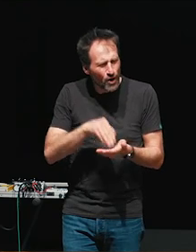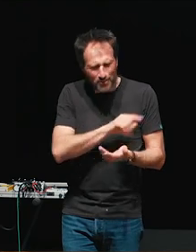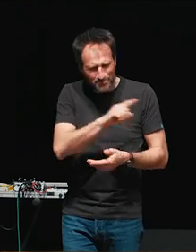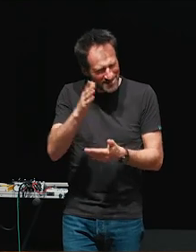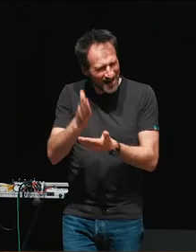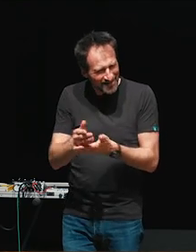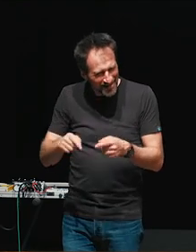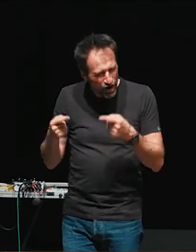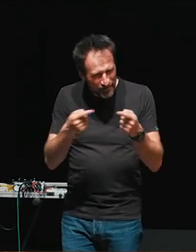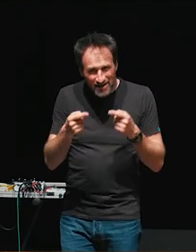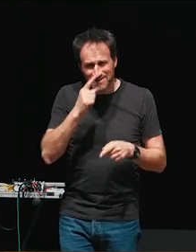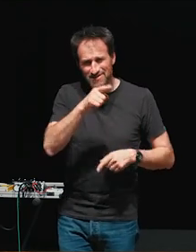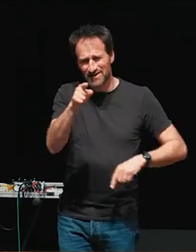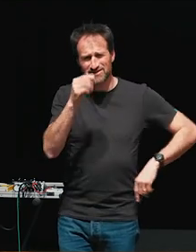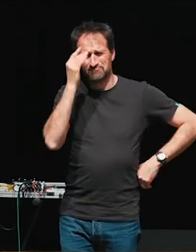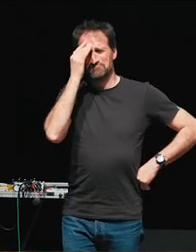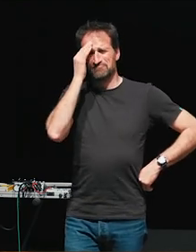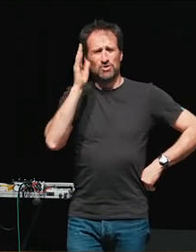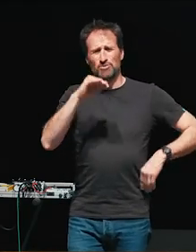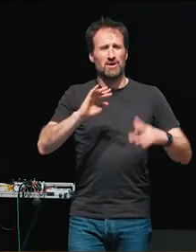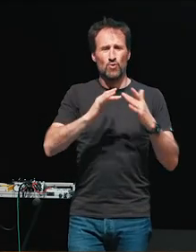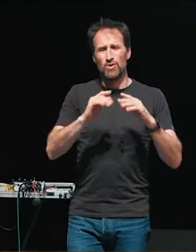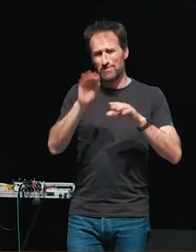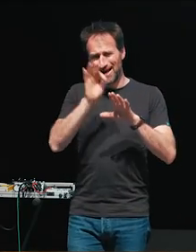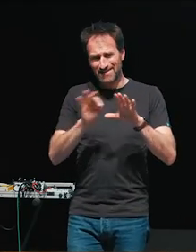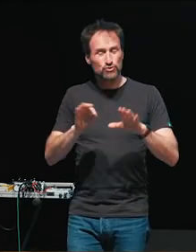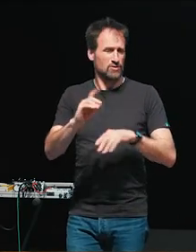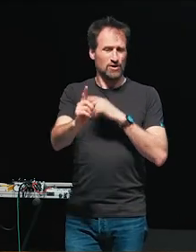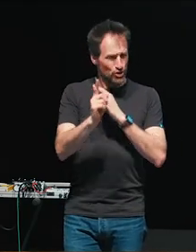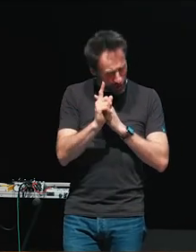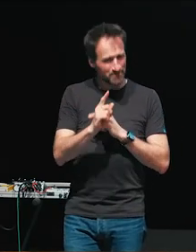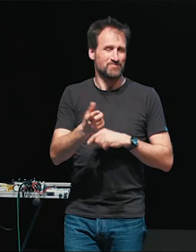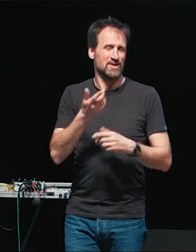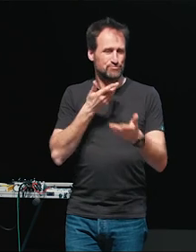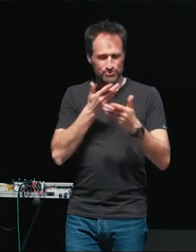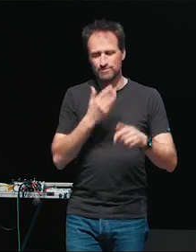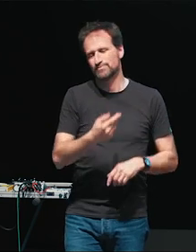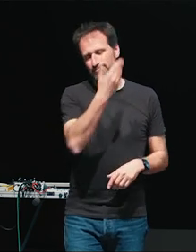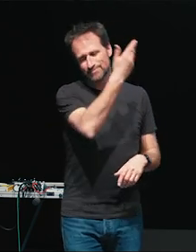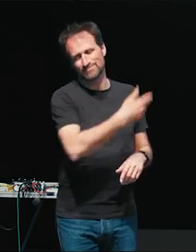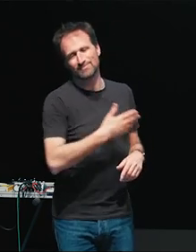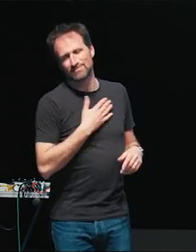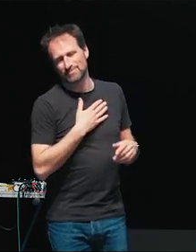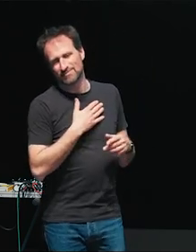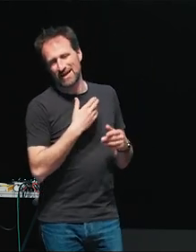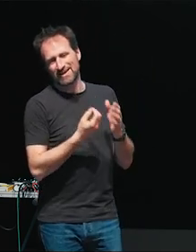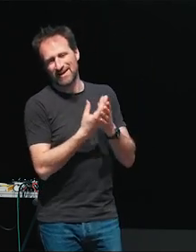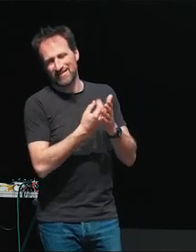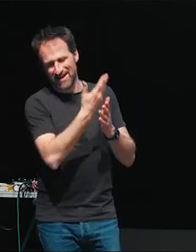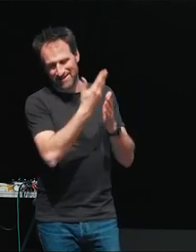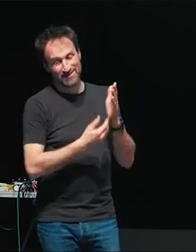if anybody has doubts about web architecture, please do come and catch me. And these are some of the references I used, especially